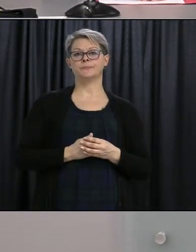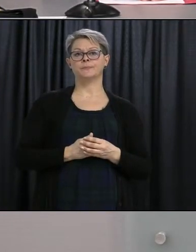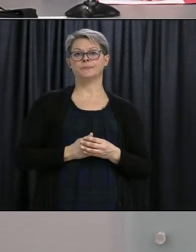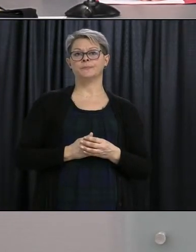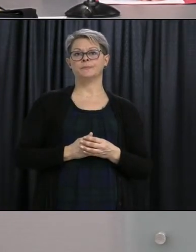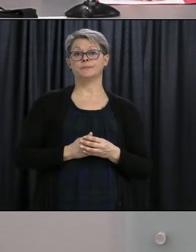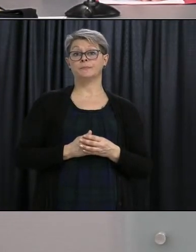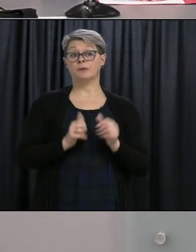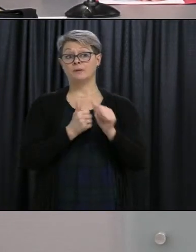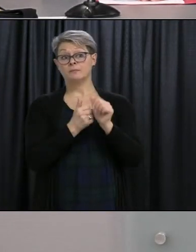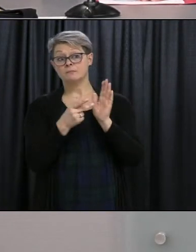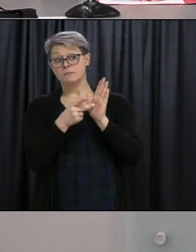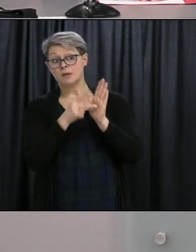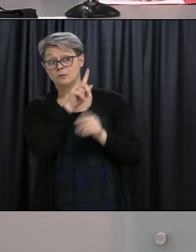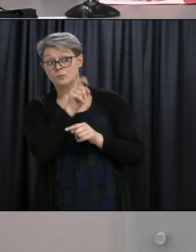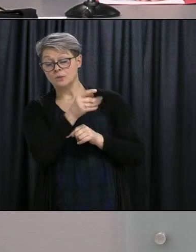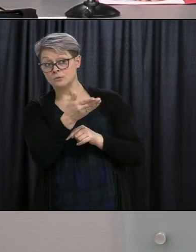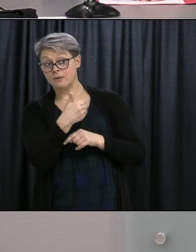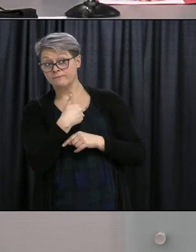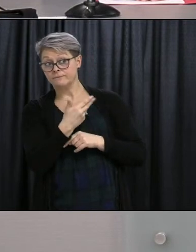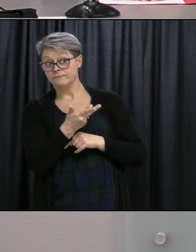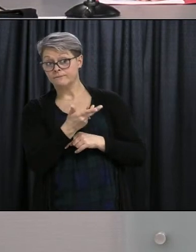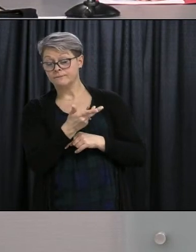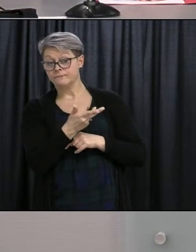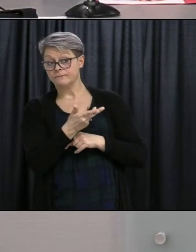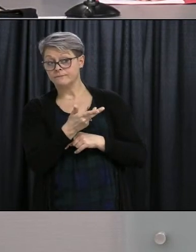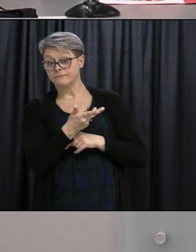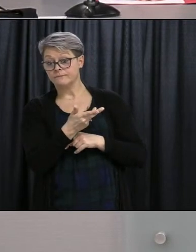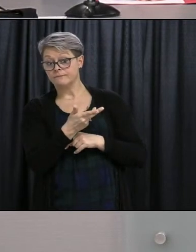Do you have a follow-up, Sarah?